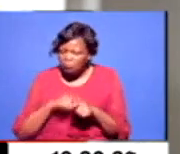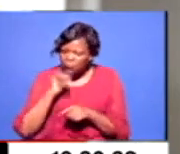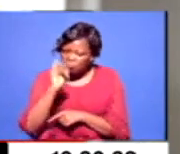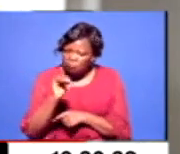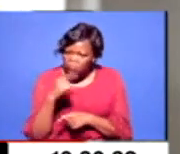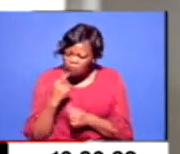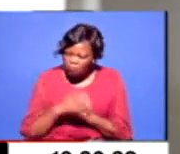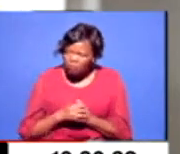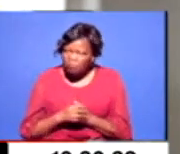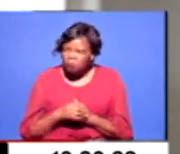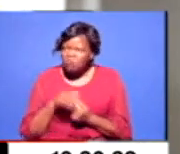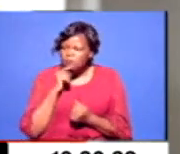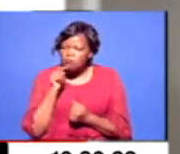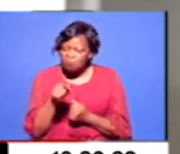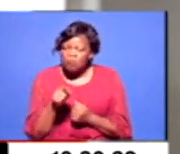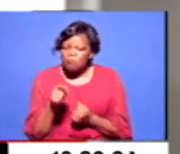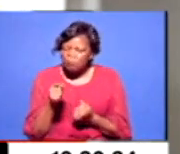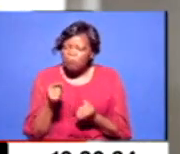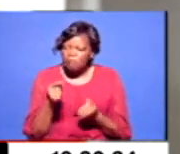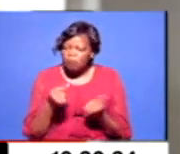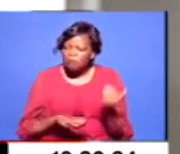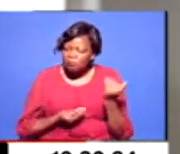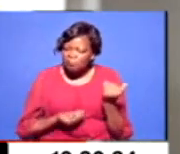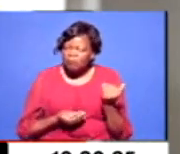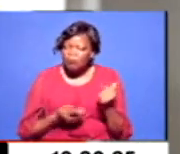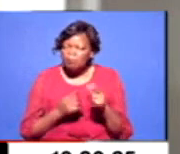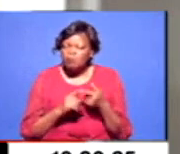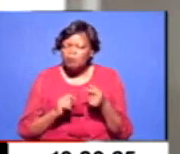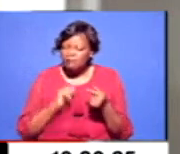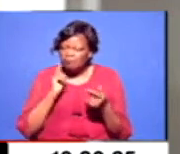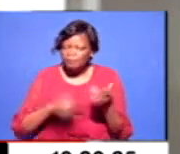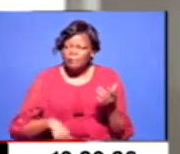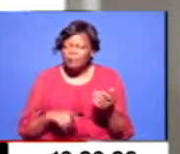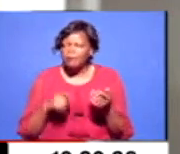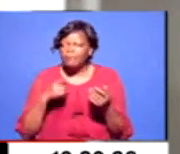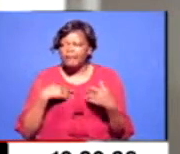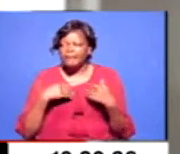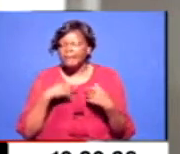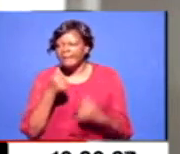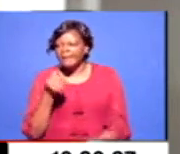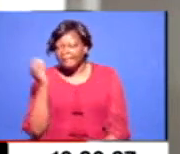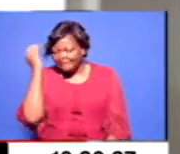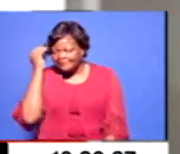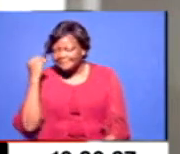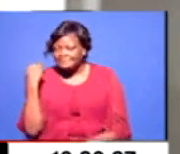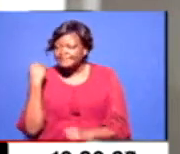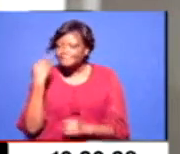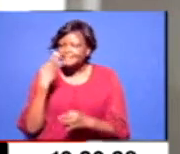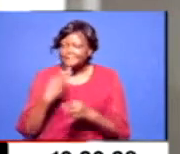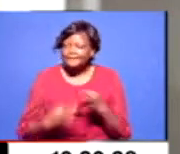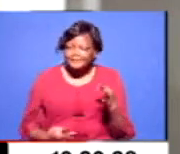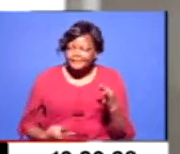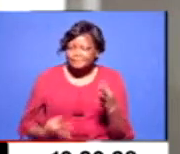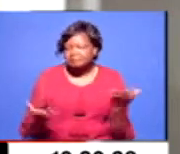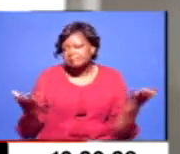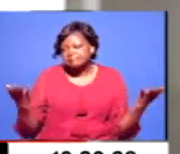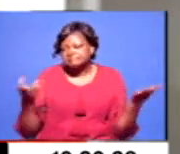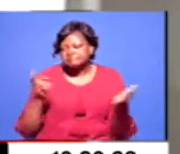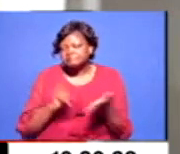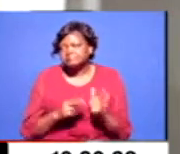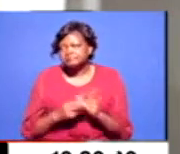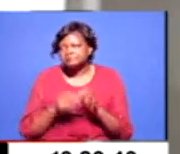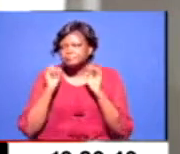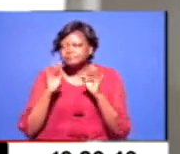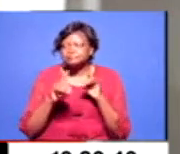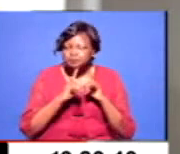who is the father of this child you're carrying? And then they'll tell you, there's a student who is in Form 3. So you see, if you just